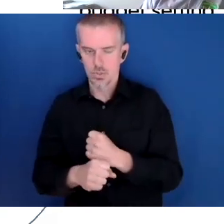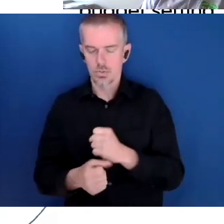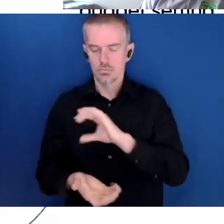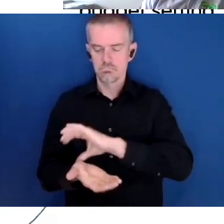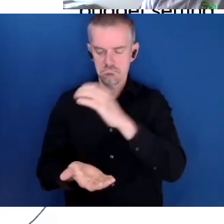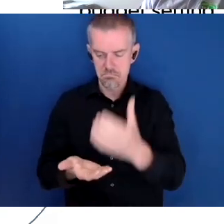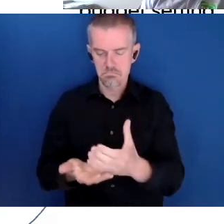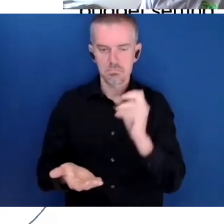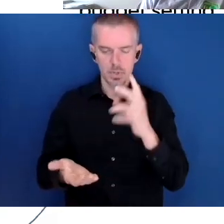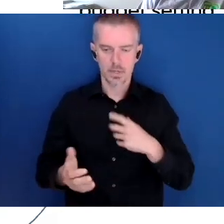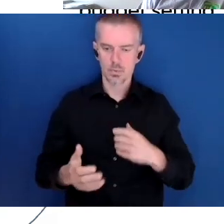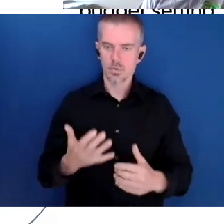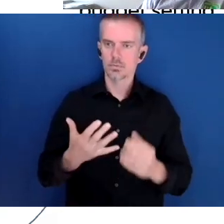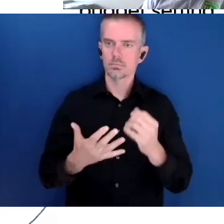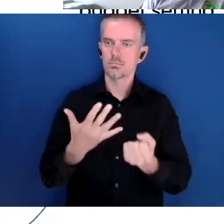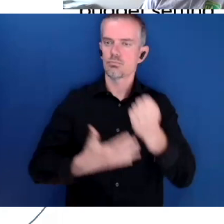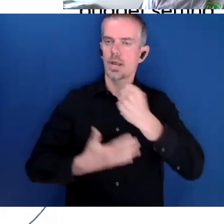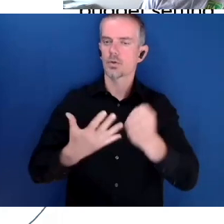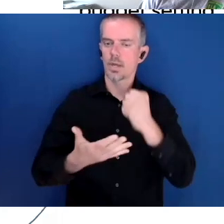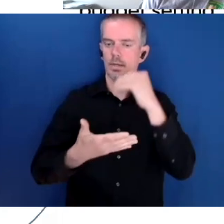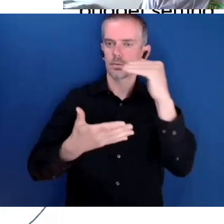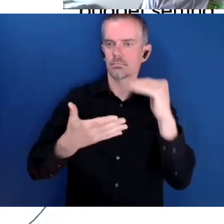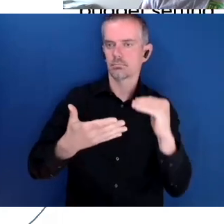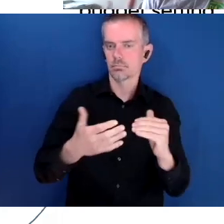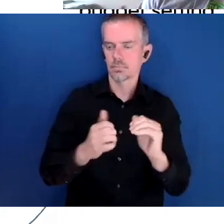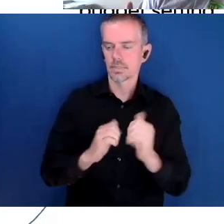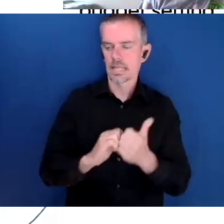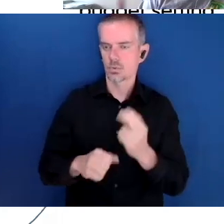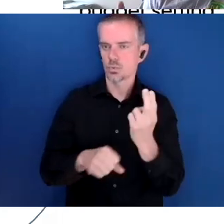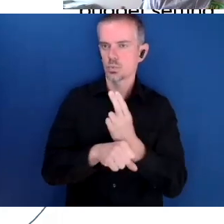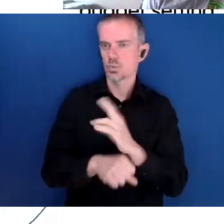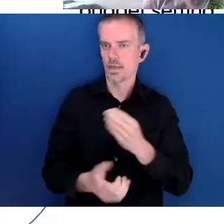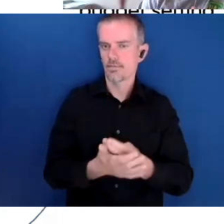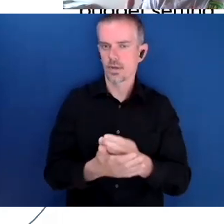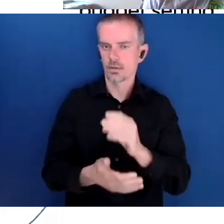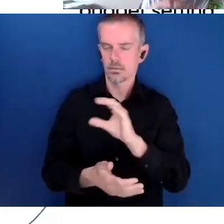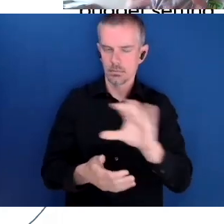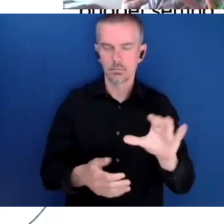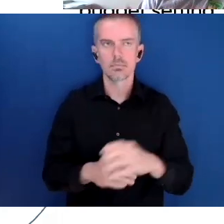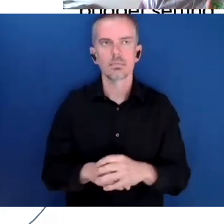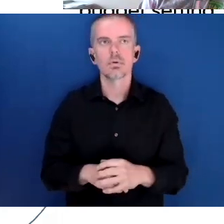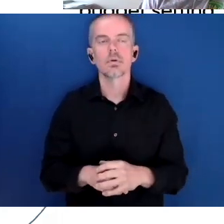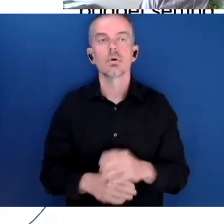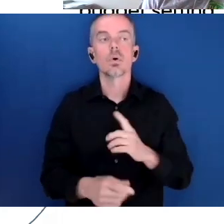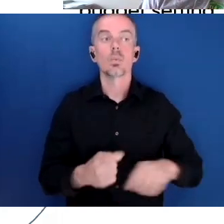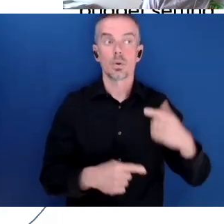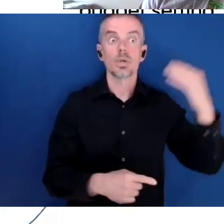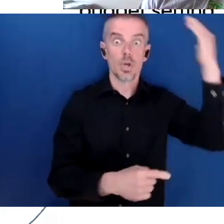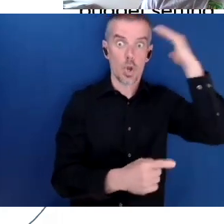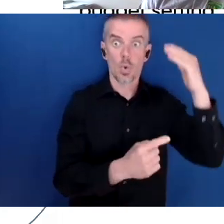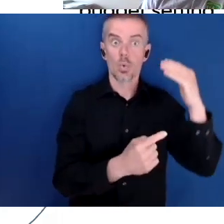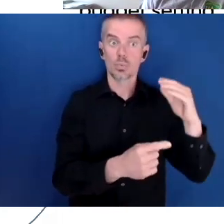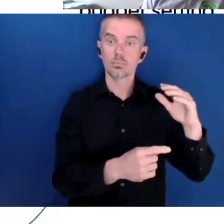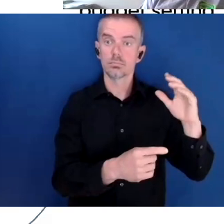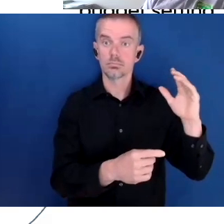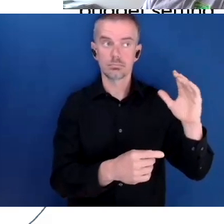how to spend those funds. And kind of when we have that, we can do that. When we don't have those